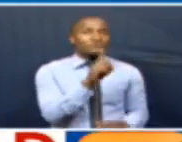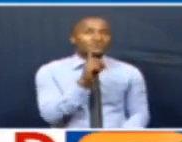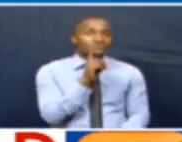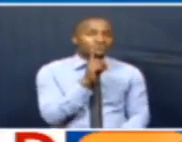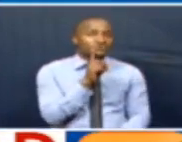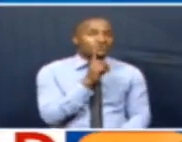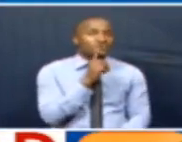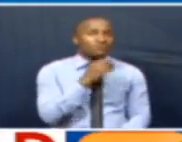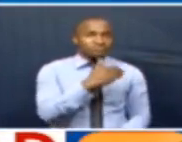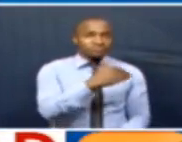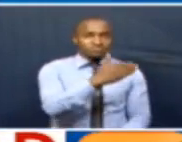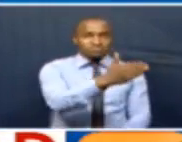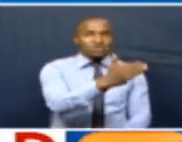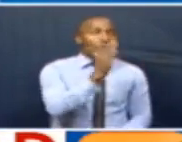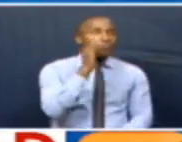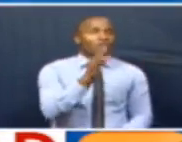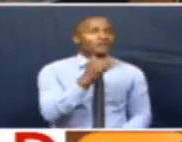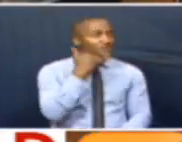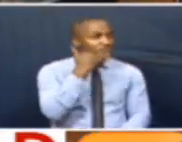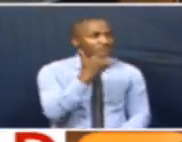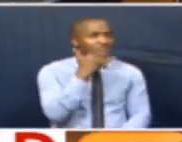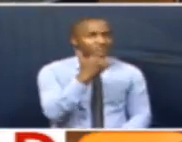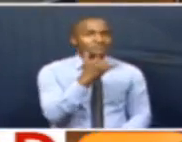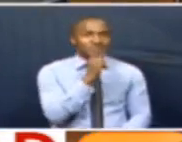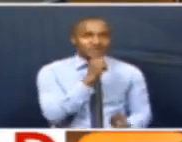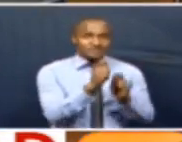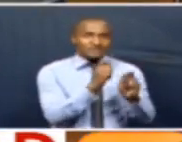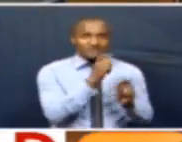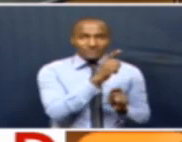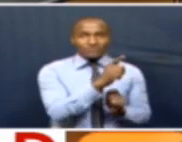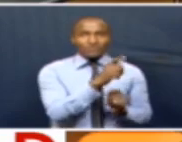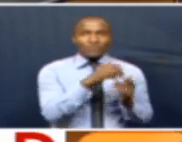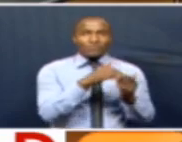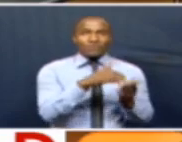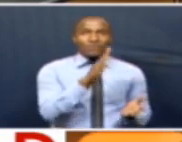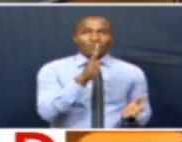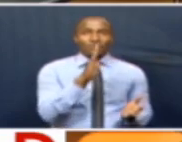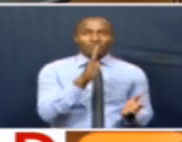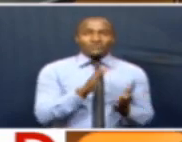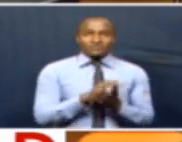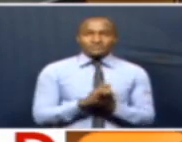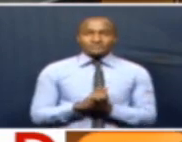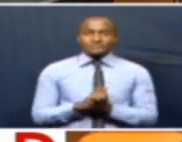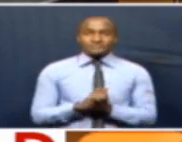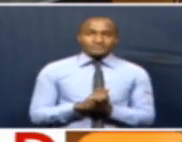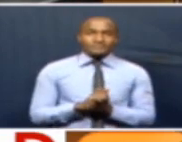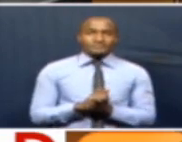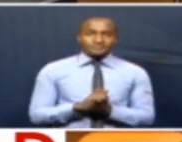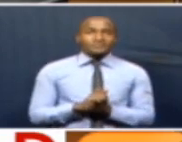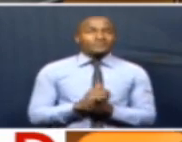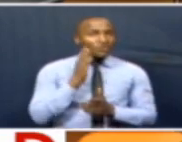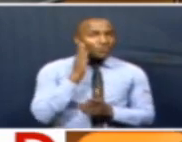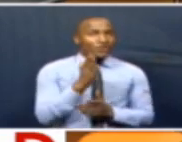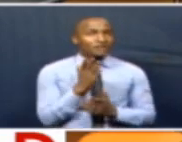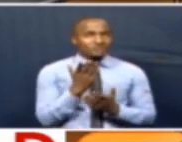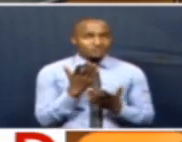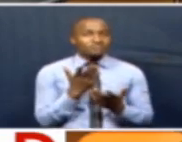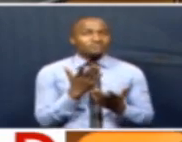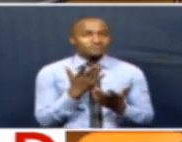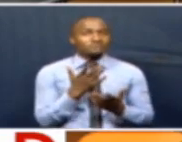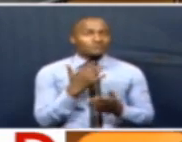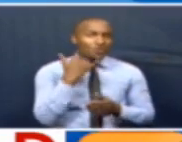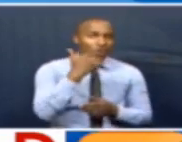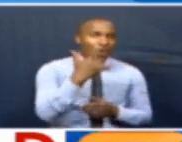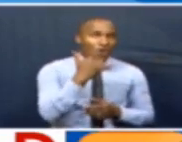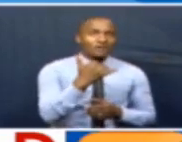the day after. We'll be talking to you. I'm actually preempting already what we are planning. But yes, we'll be talking to you